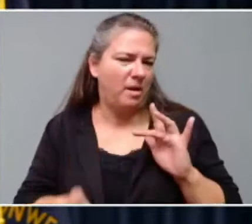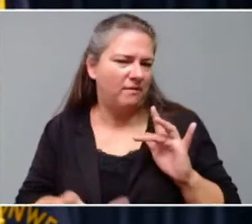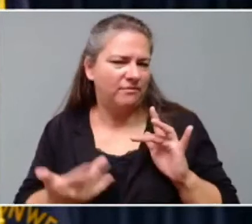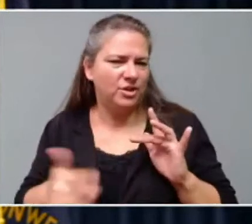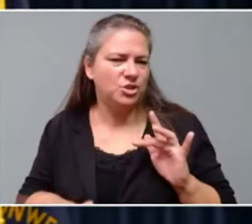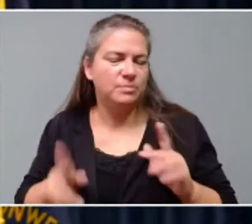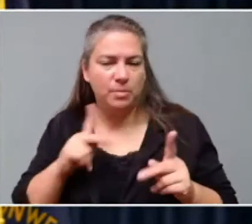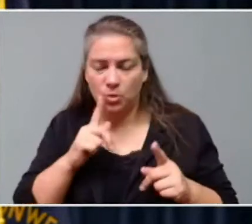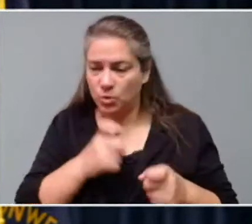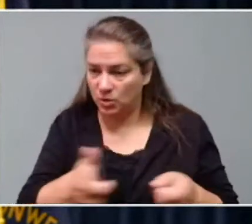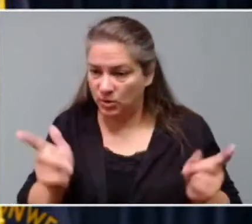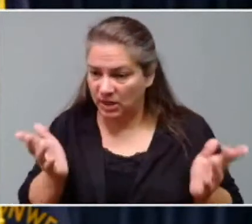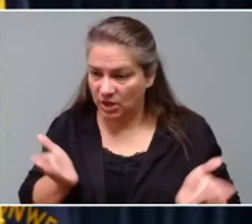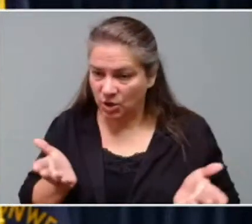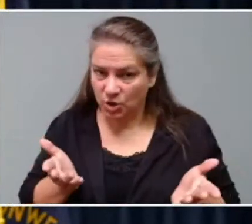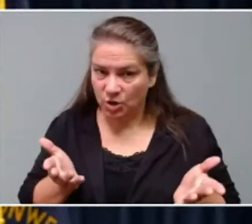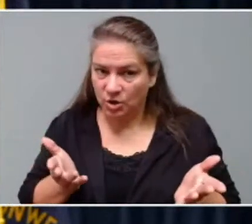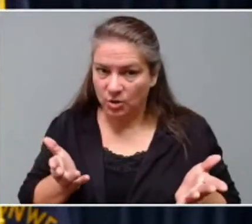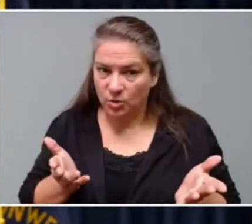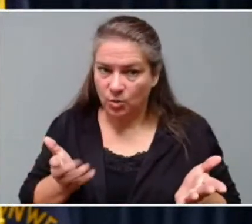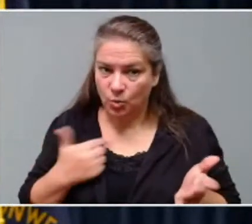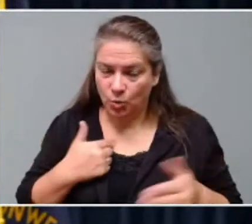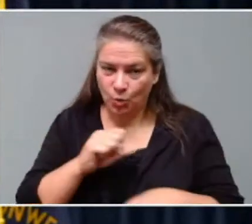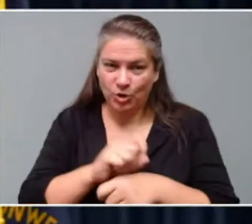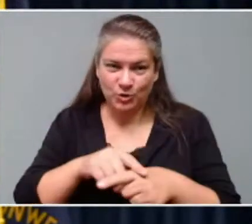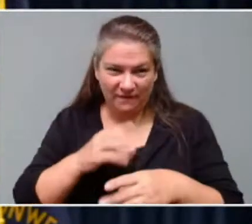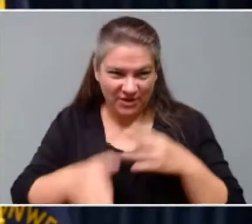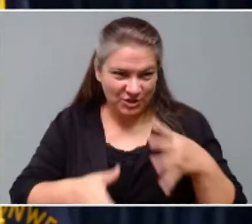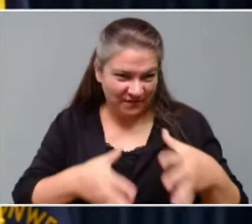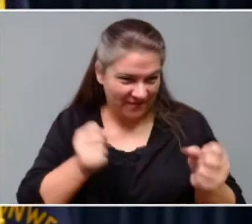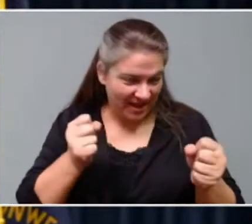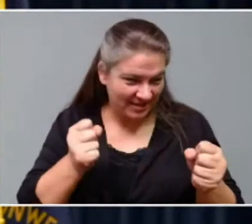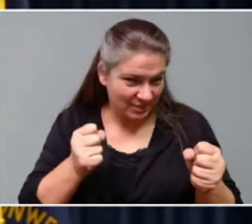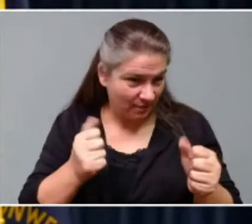here, we were working to finish up fast. Any follow-up?